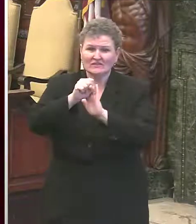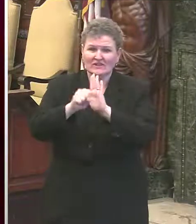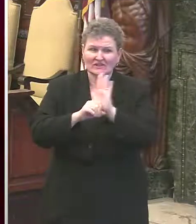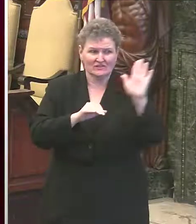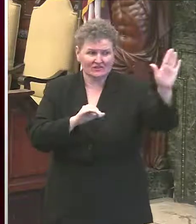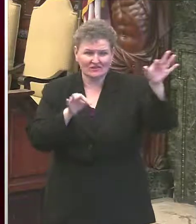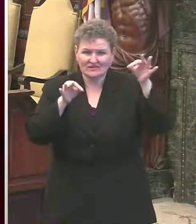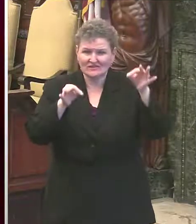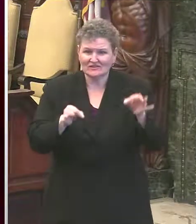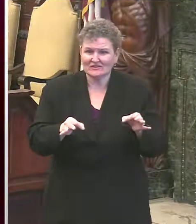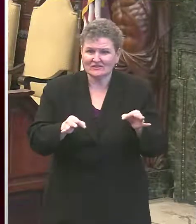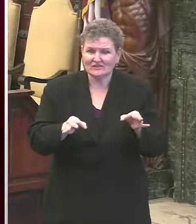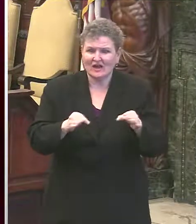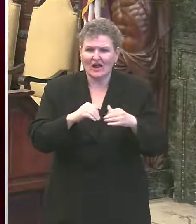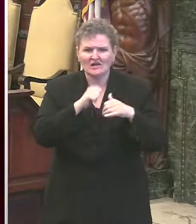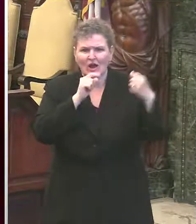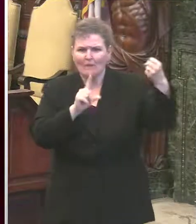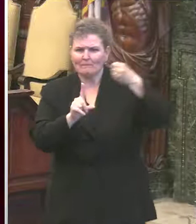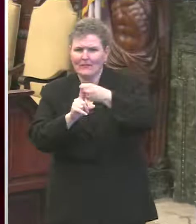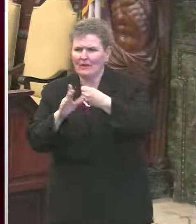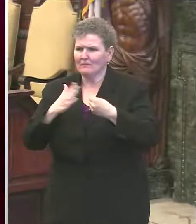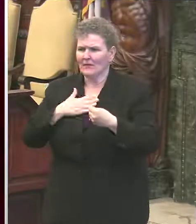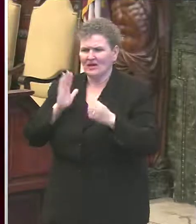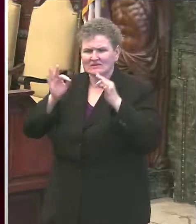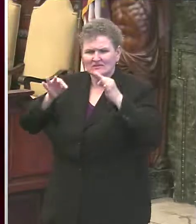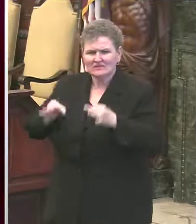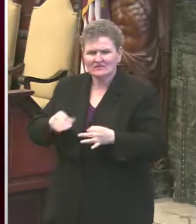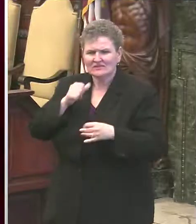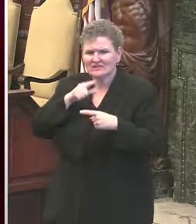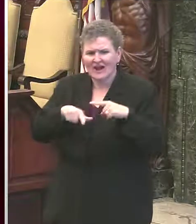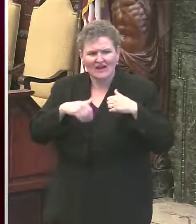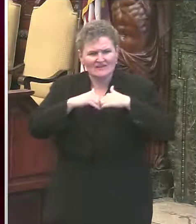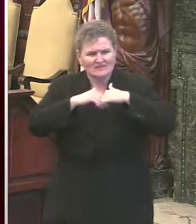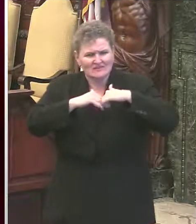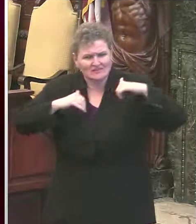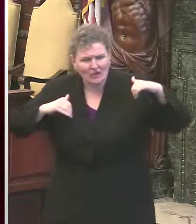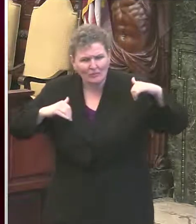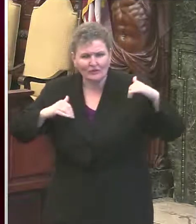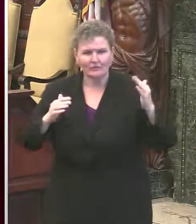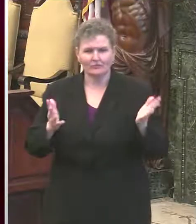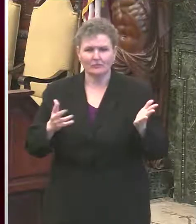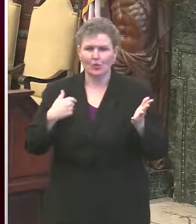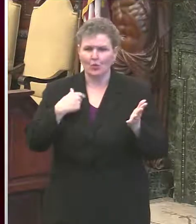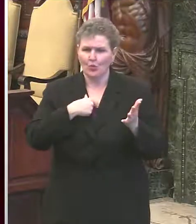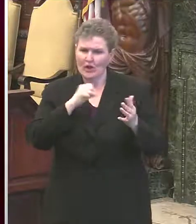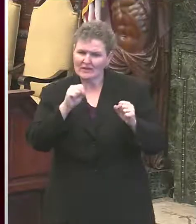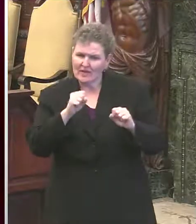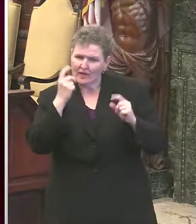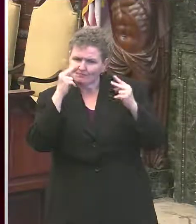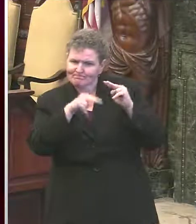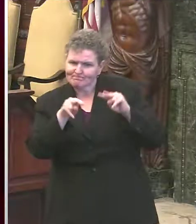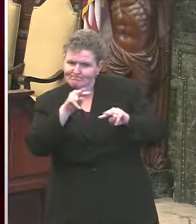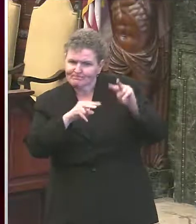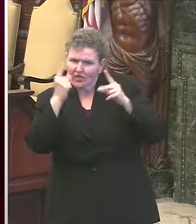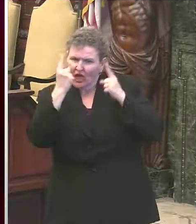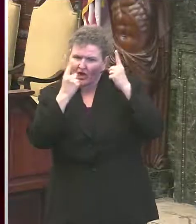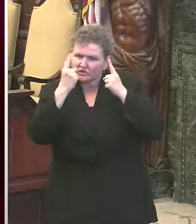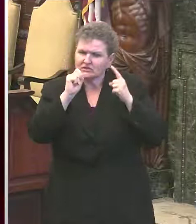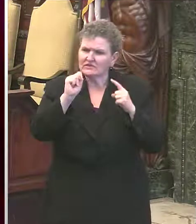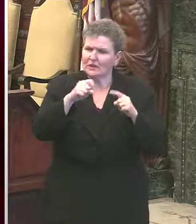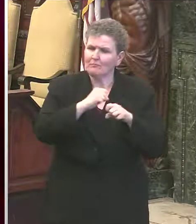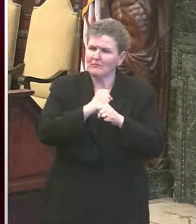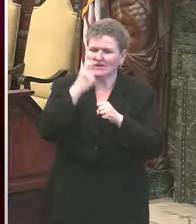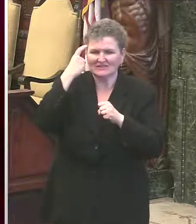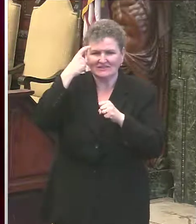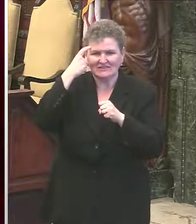influence your decision? It is something we need to take into account. I don't think it makes sense for us to loosen up